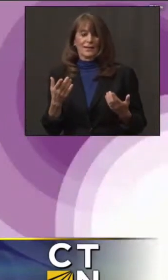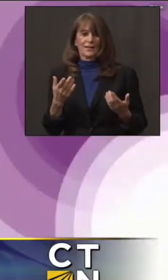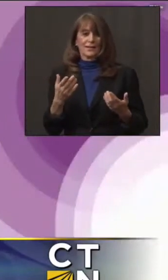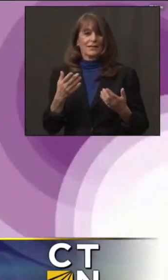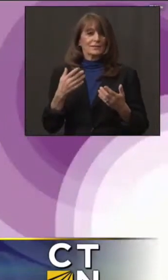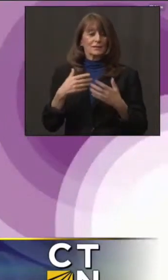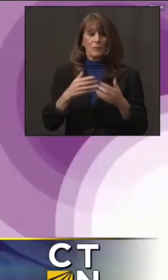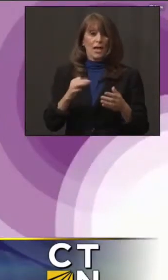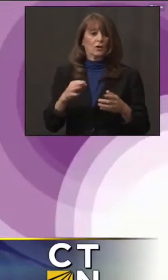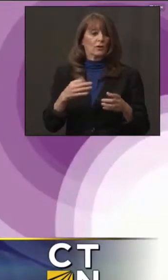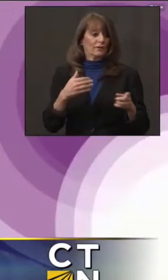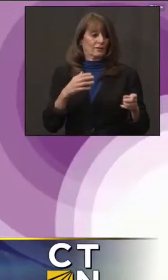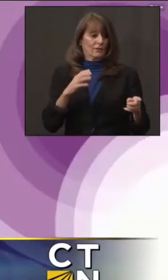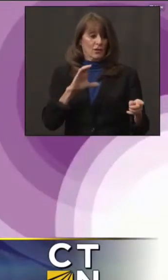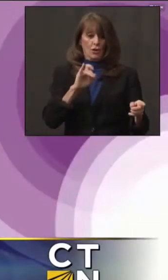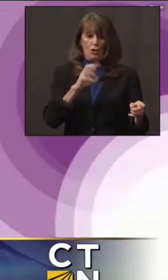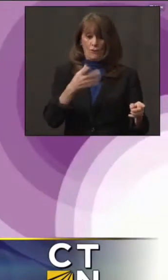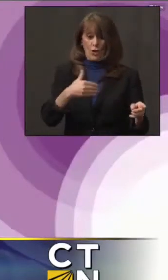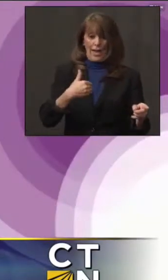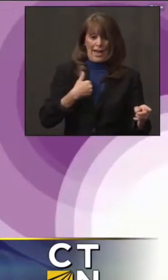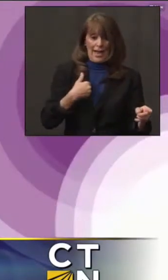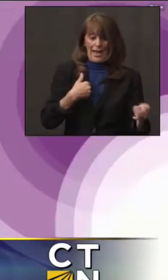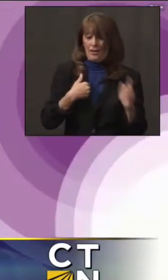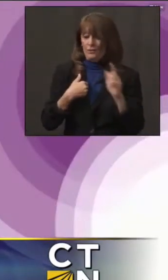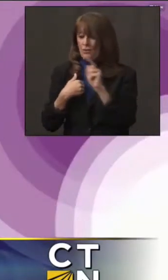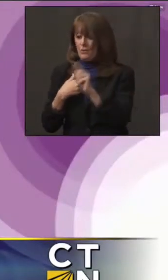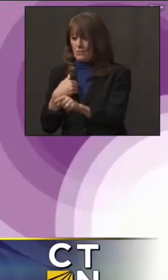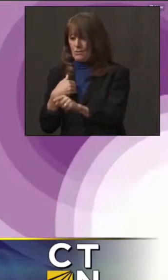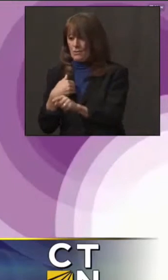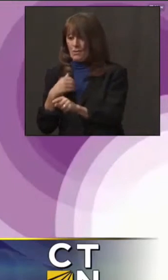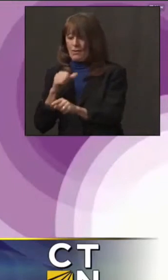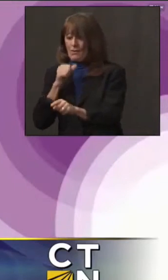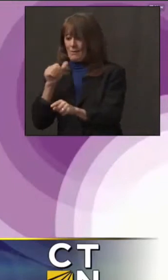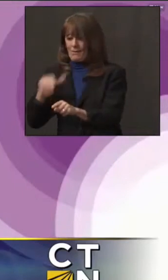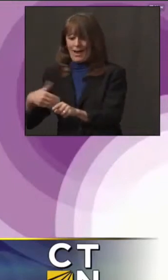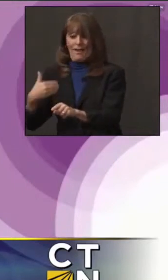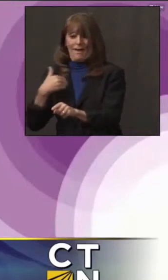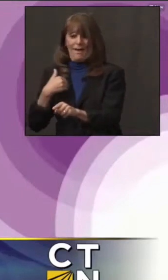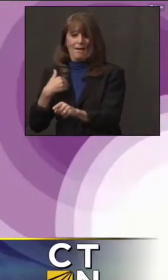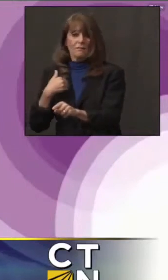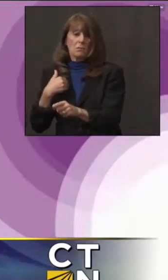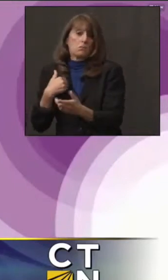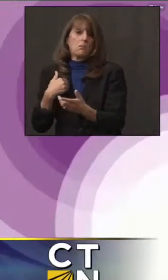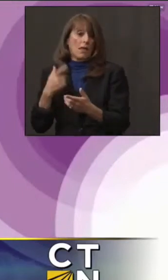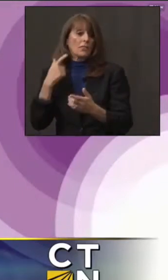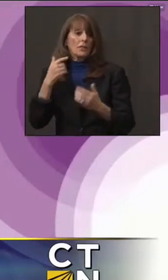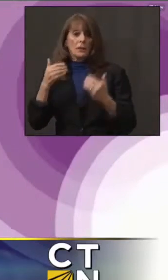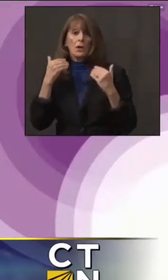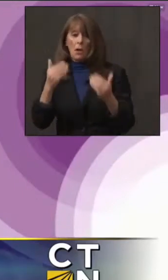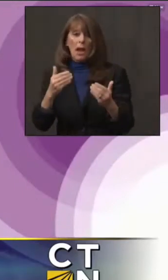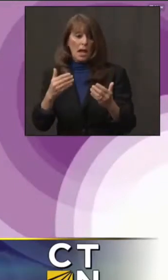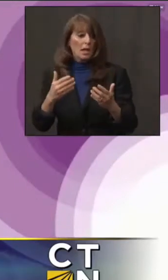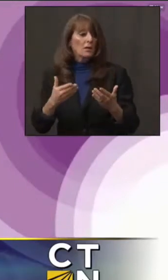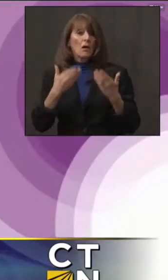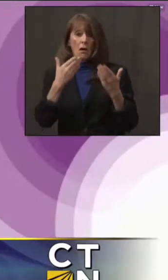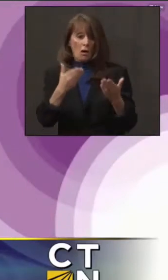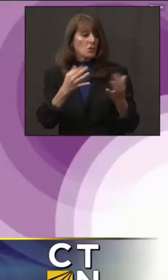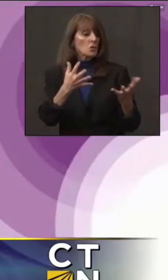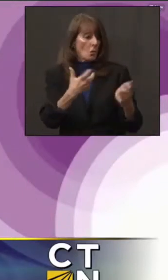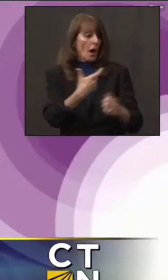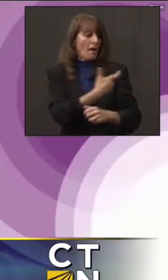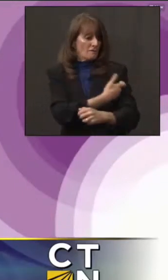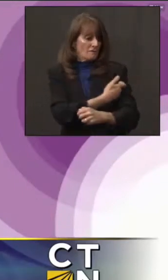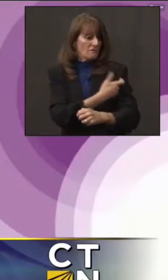it or not. As long as you meet the criteria, the indications to receive the vaccine, I see no reason why we wouldn't offer it. There's a lot of conversation going